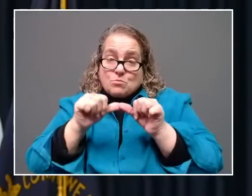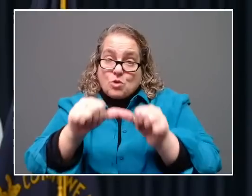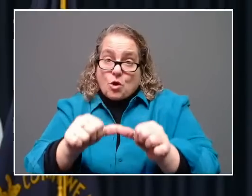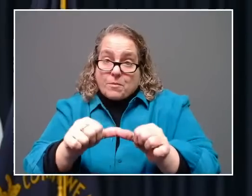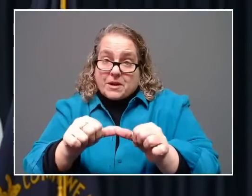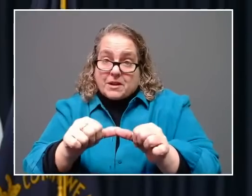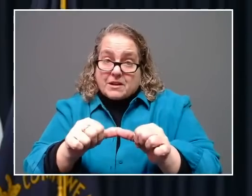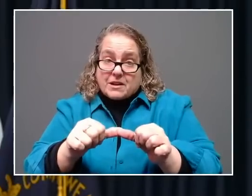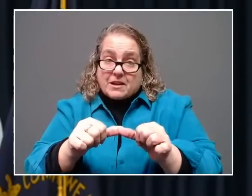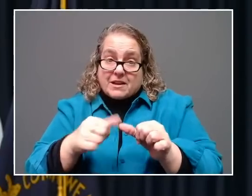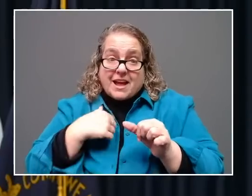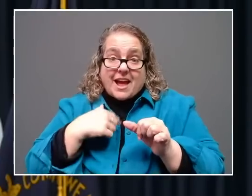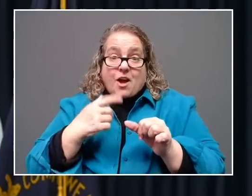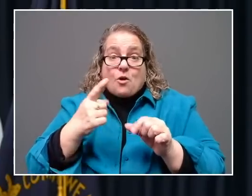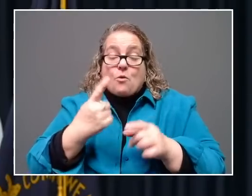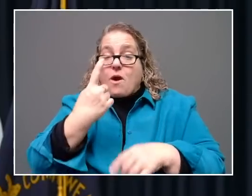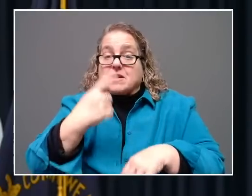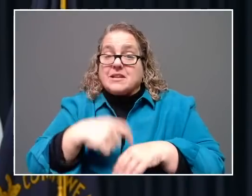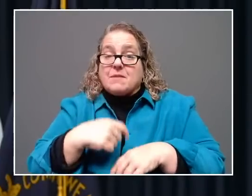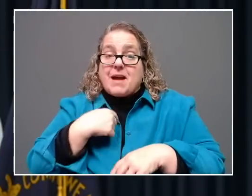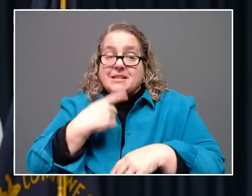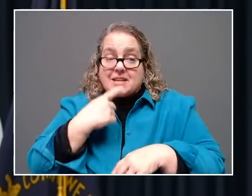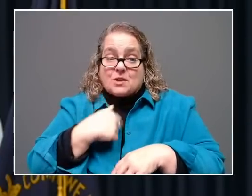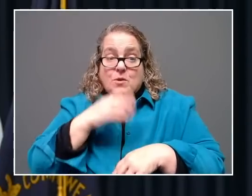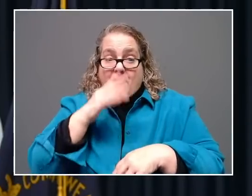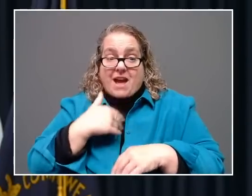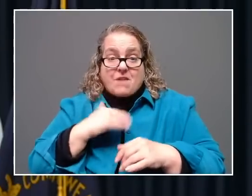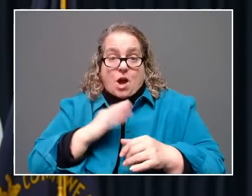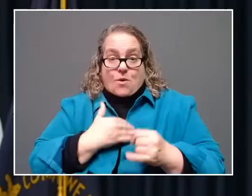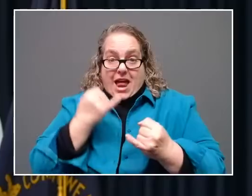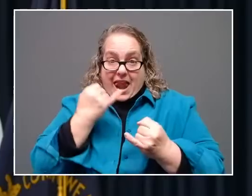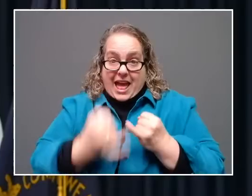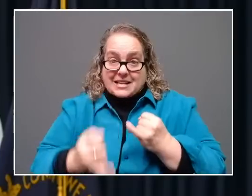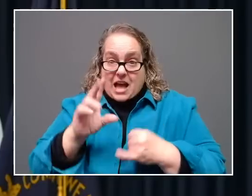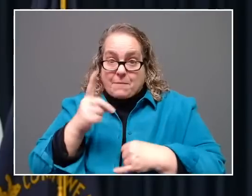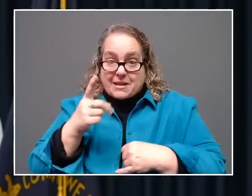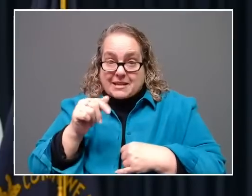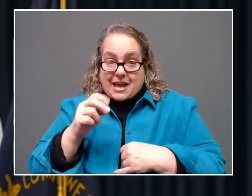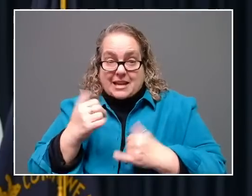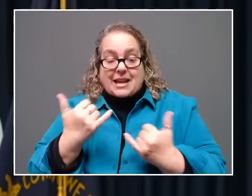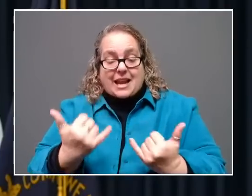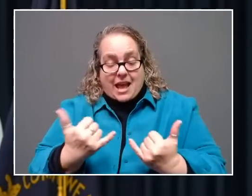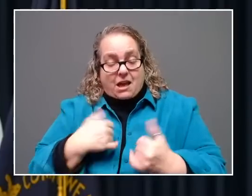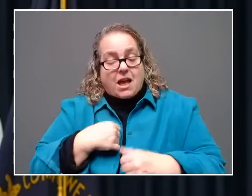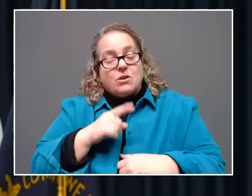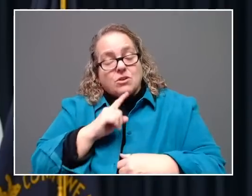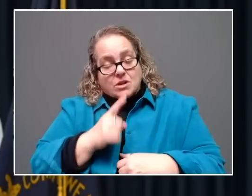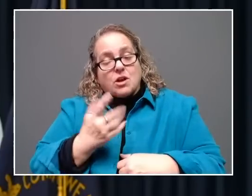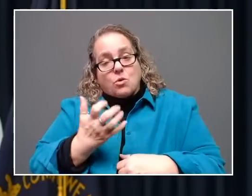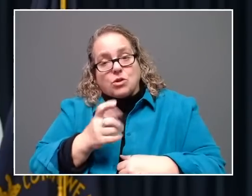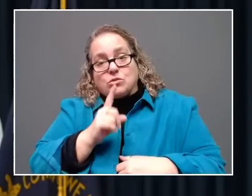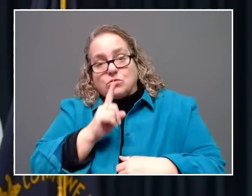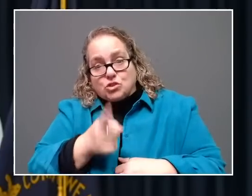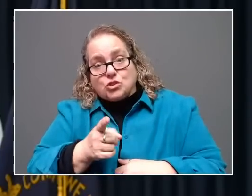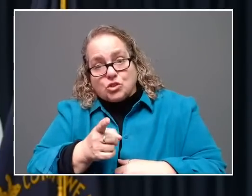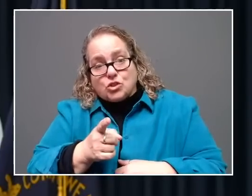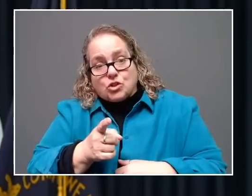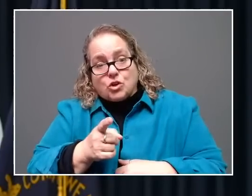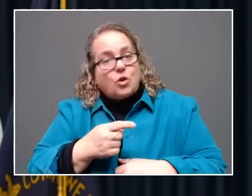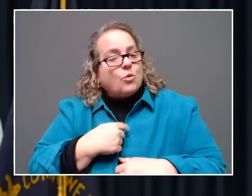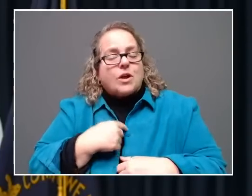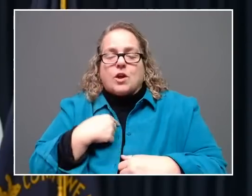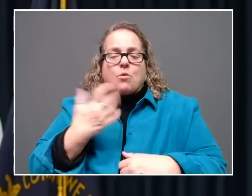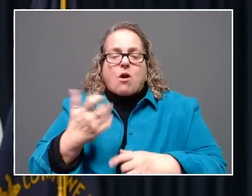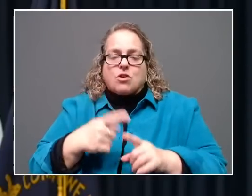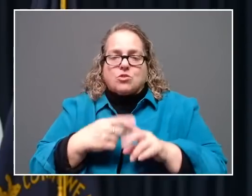last update. And given that I really want this to end up being the last one, we're going to make sure we refer to it in the right way